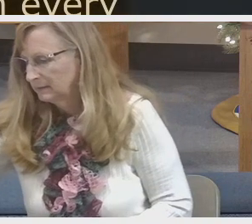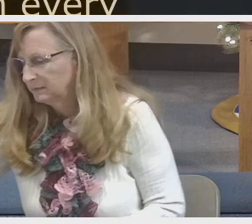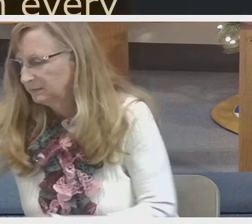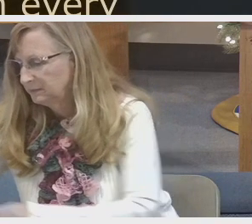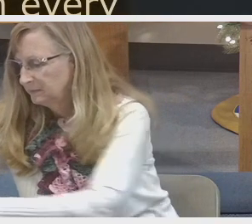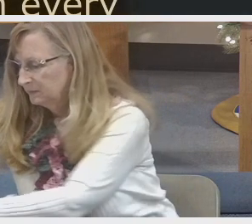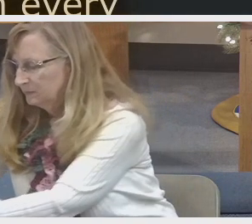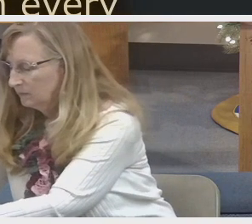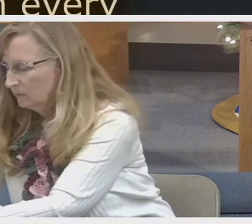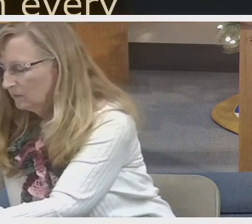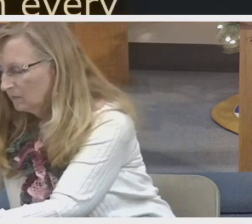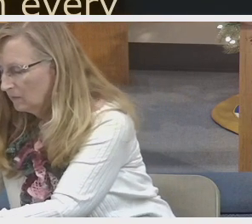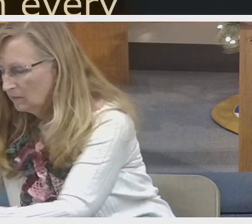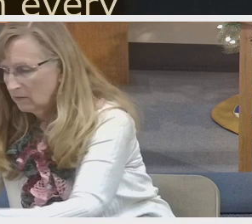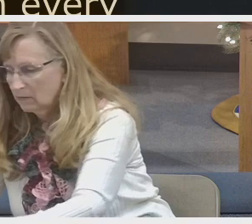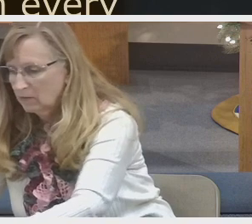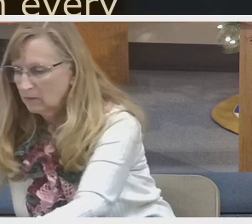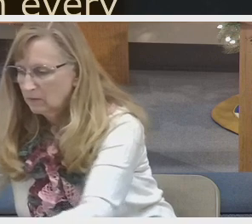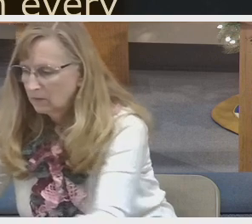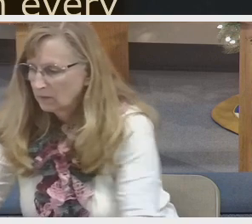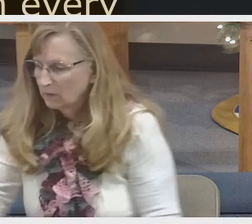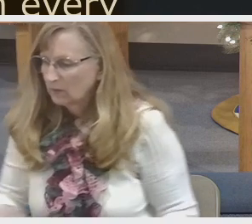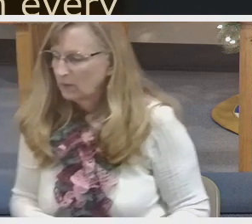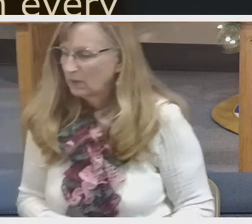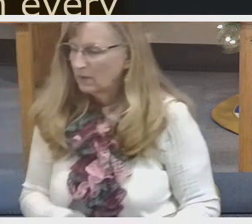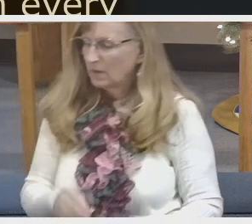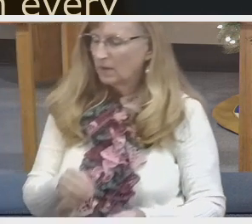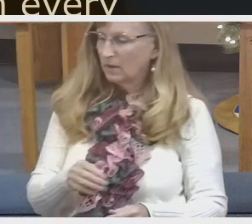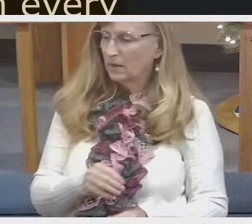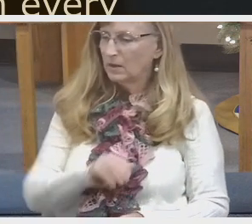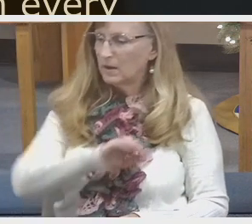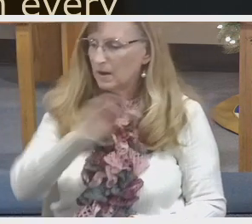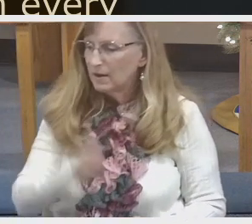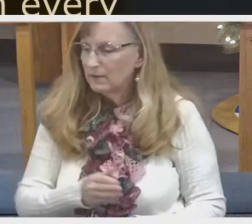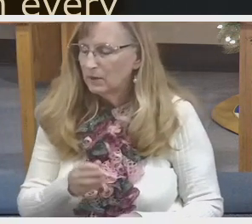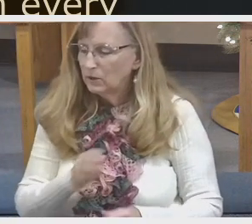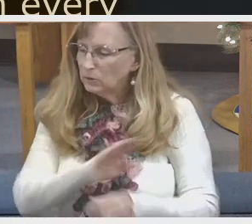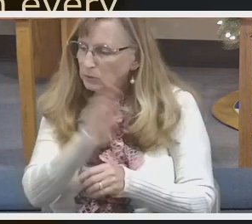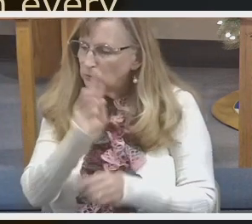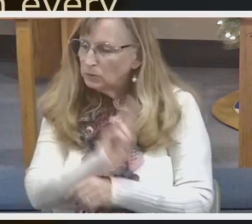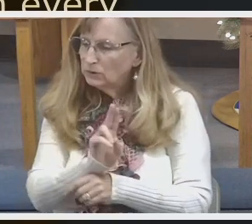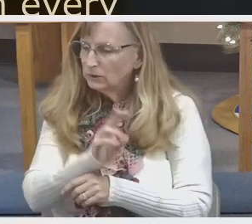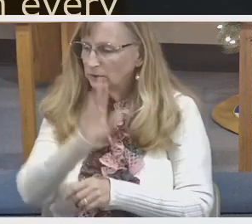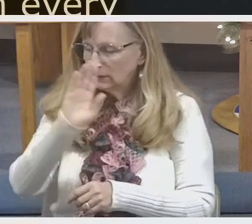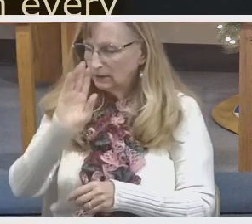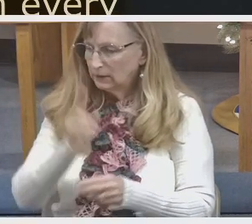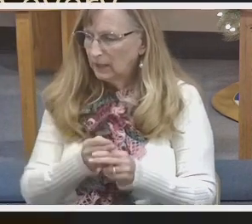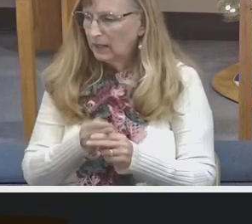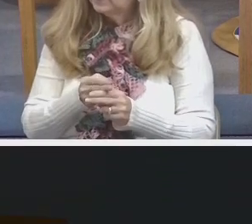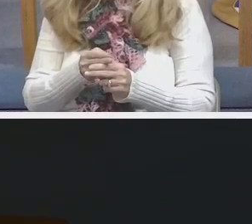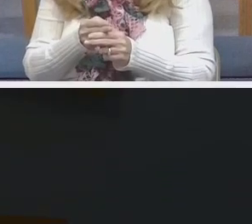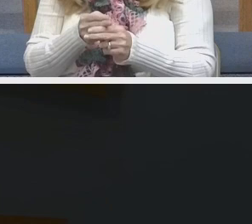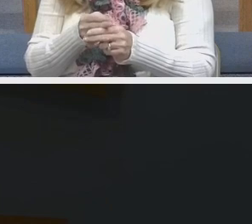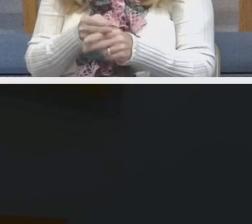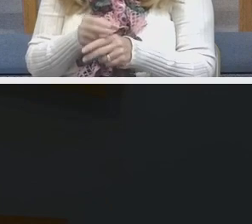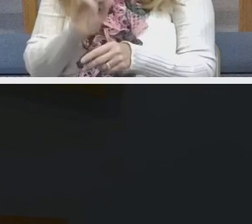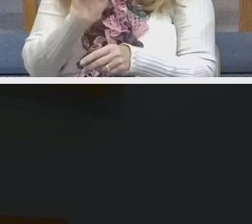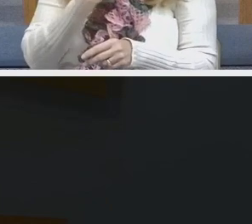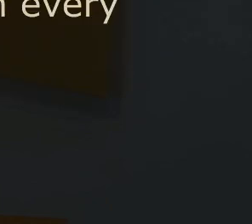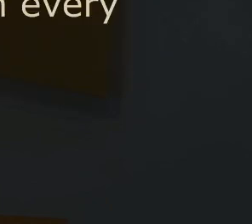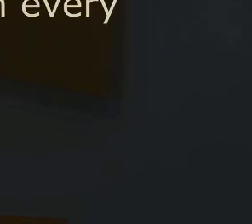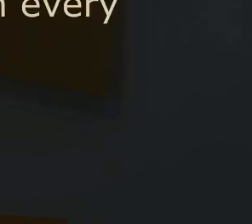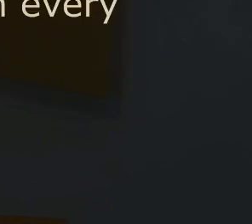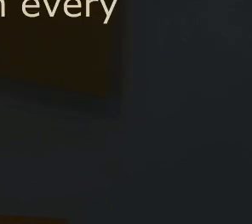use his name to curse, swear, lie, or deceive, or use witchcraft, but call upon